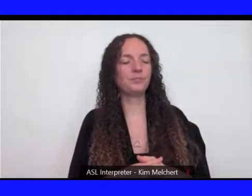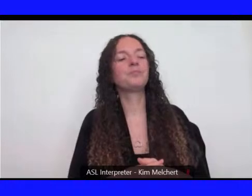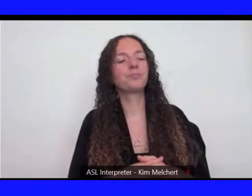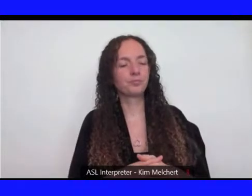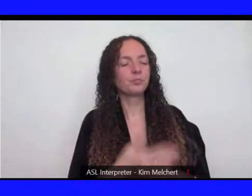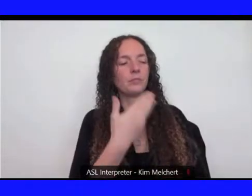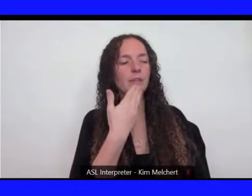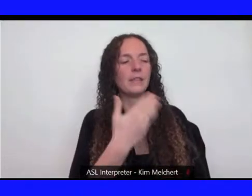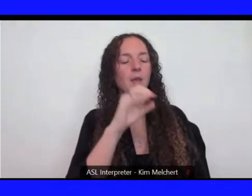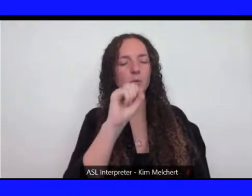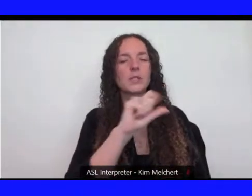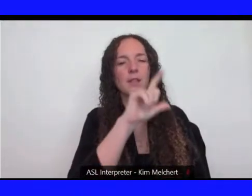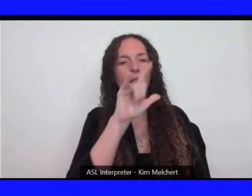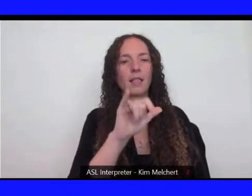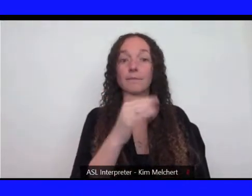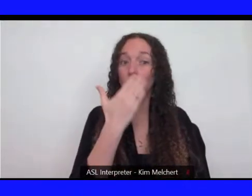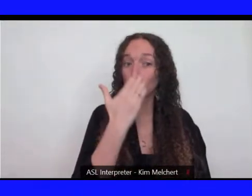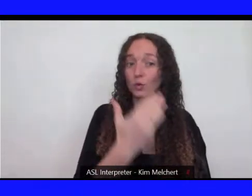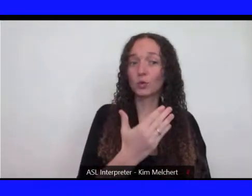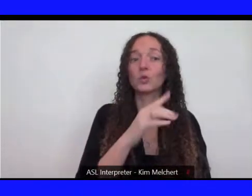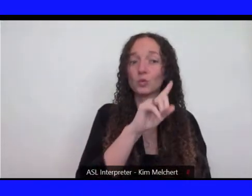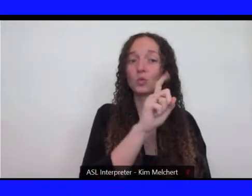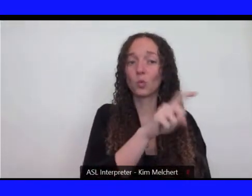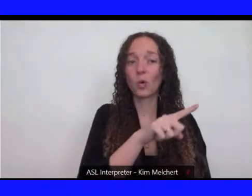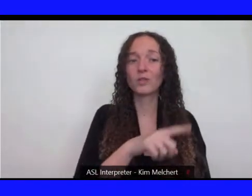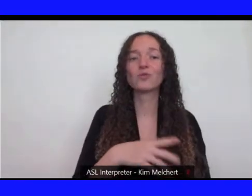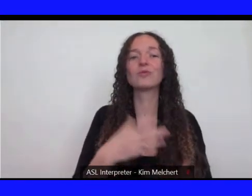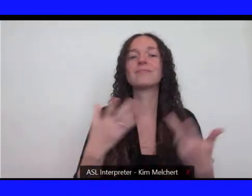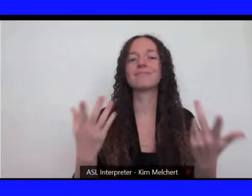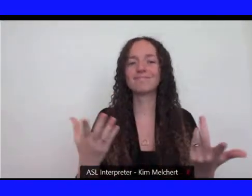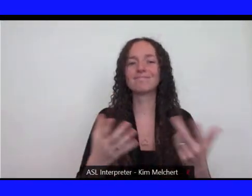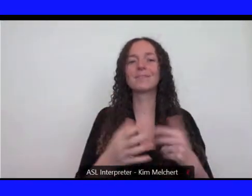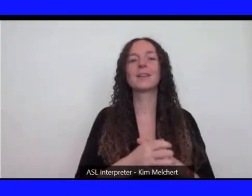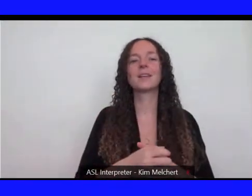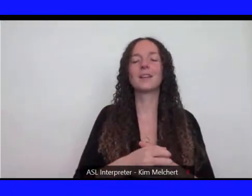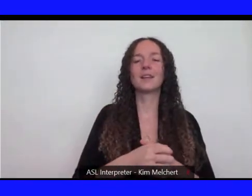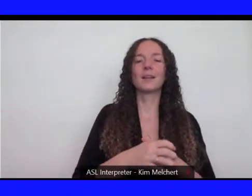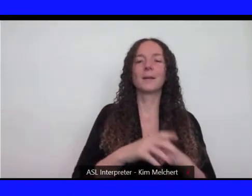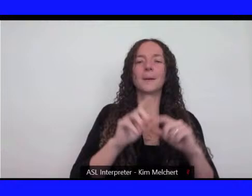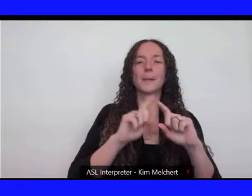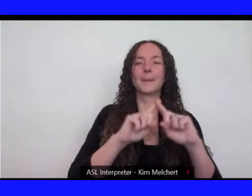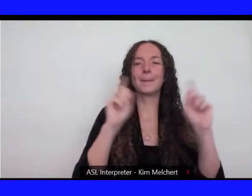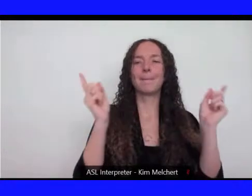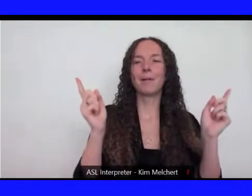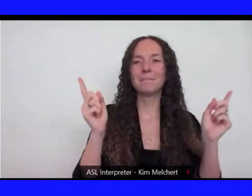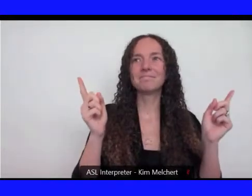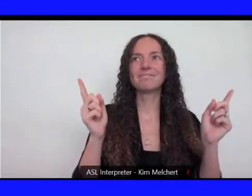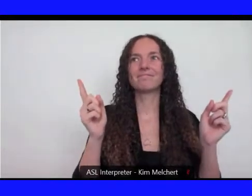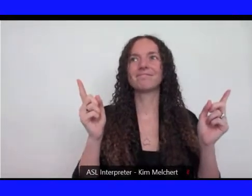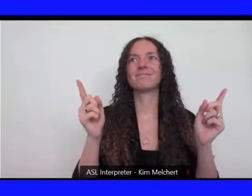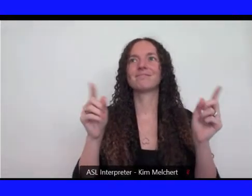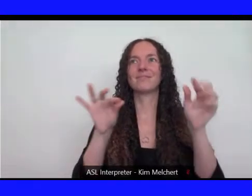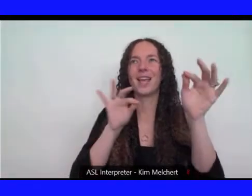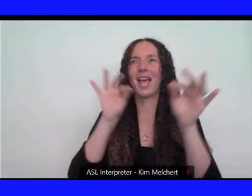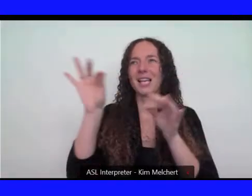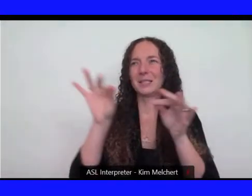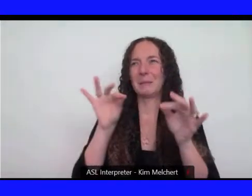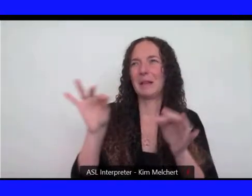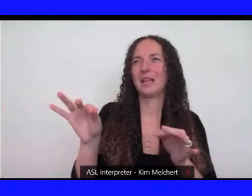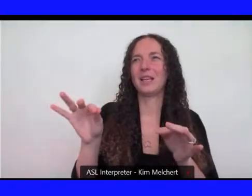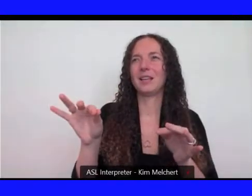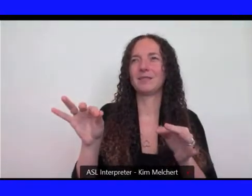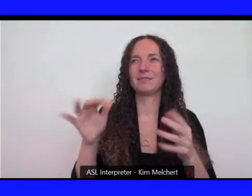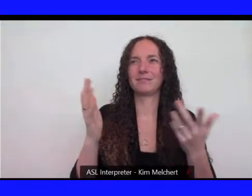that, Dr. Katz and the team being able to communicate very eloquently and aggressively